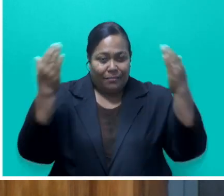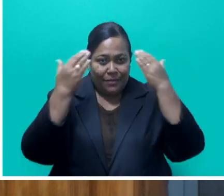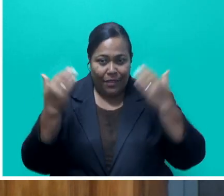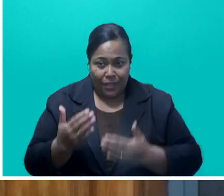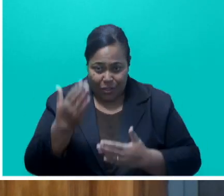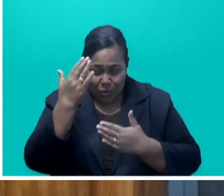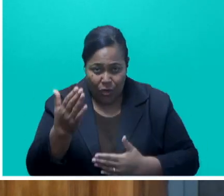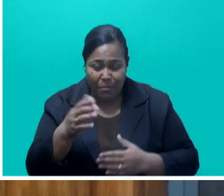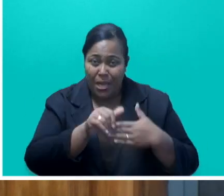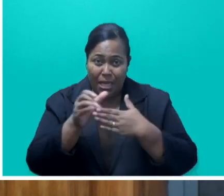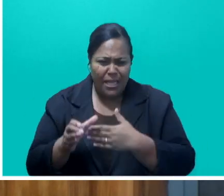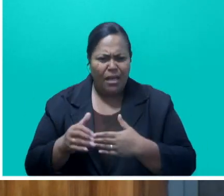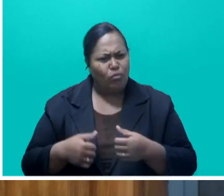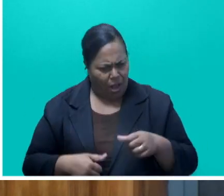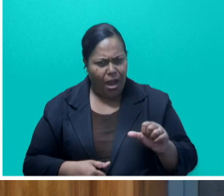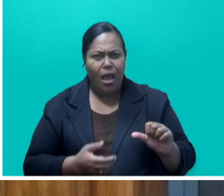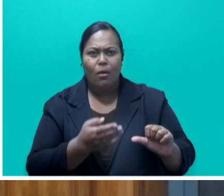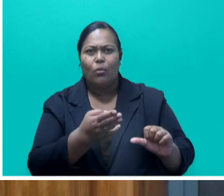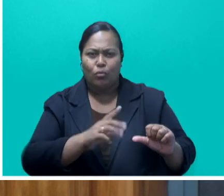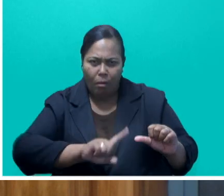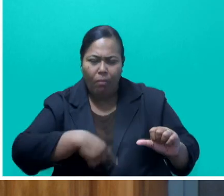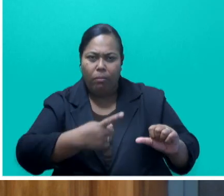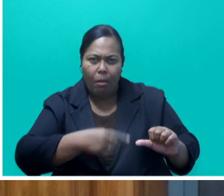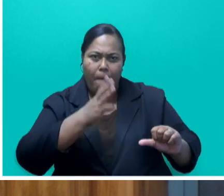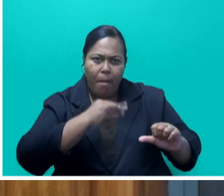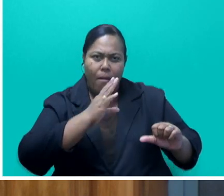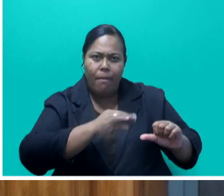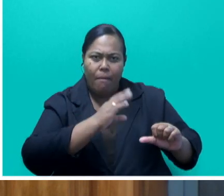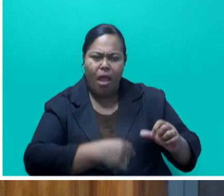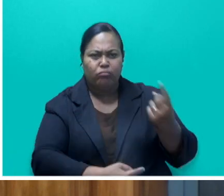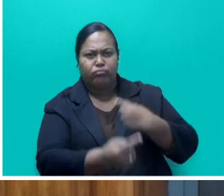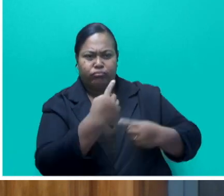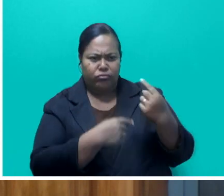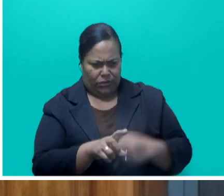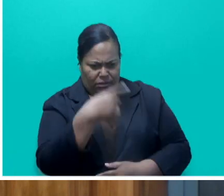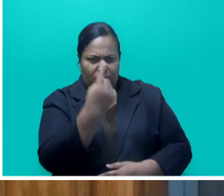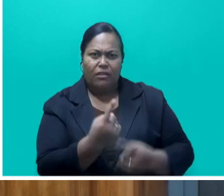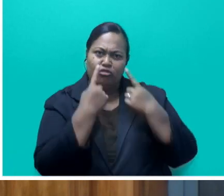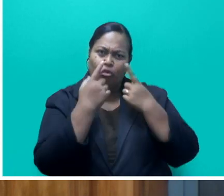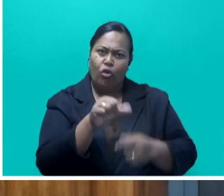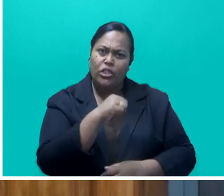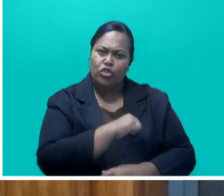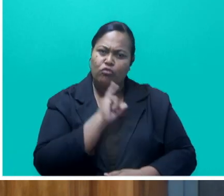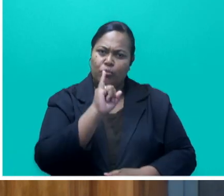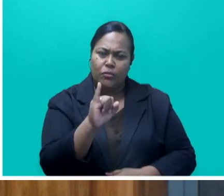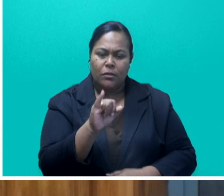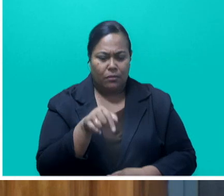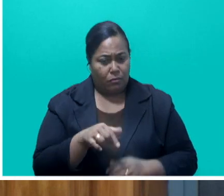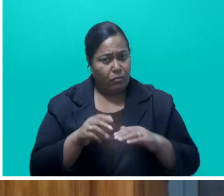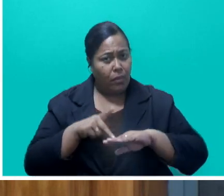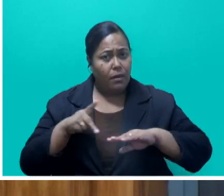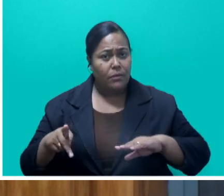was allowed to carry on and duly proceeded to reveal himself to this Honourable House, to the